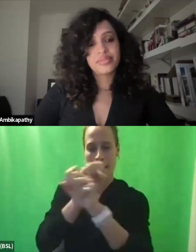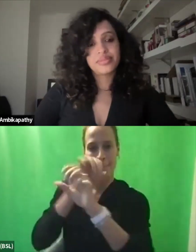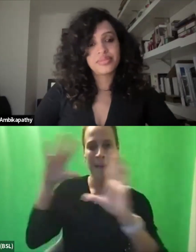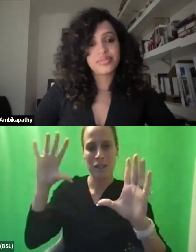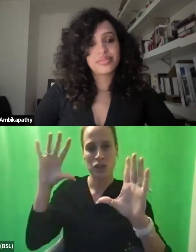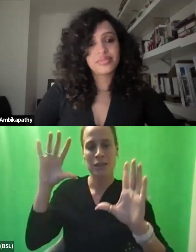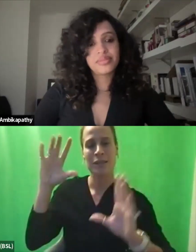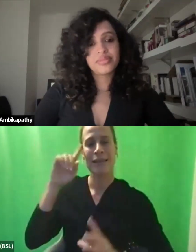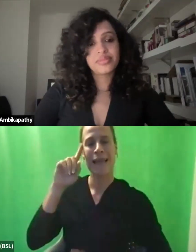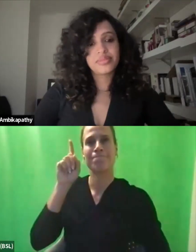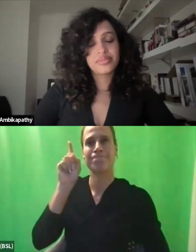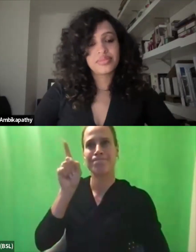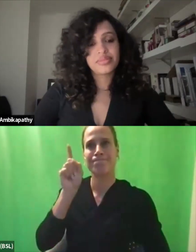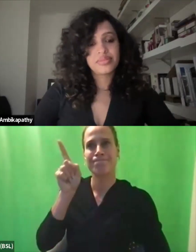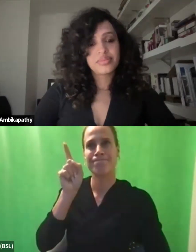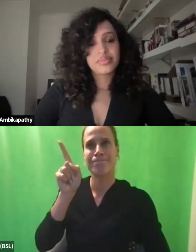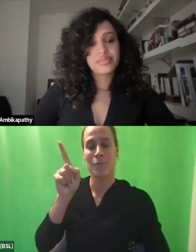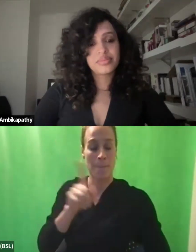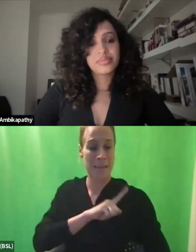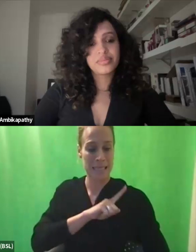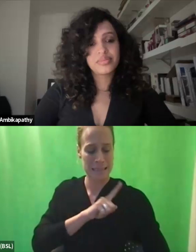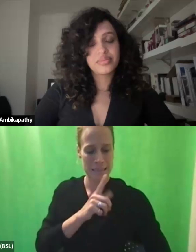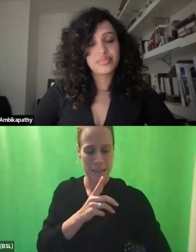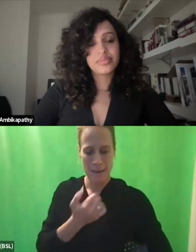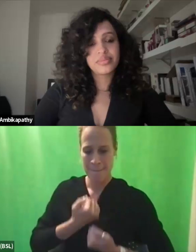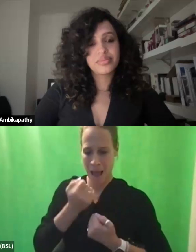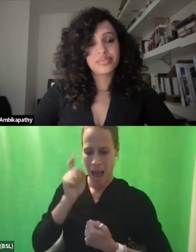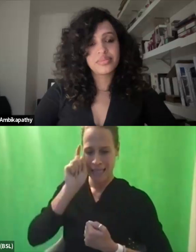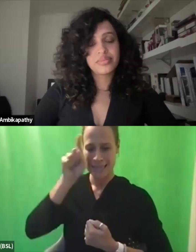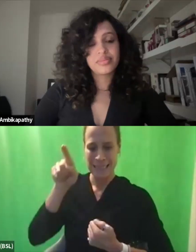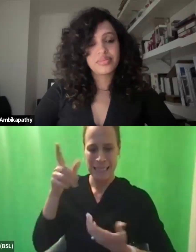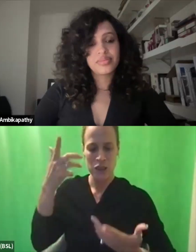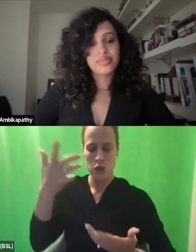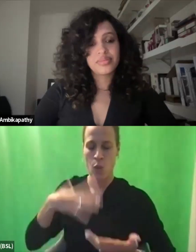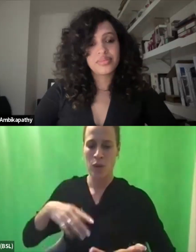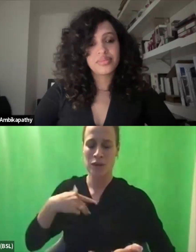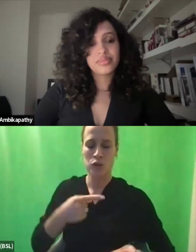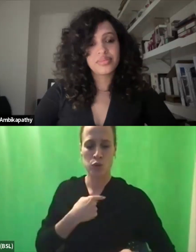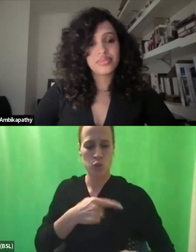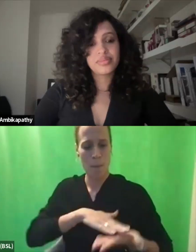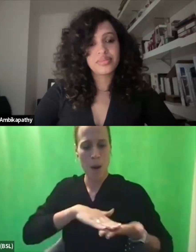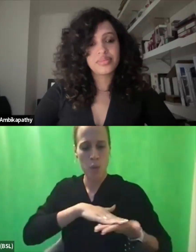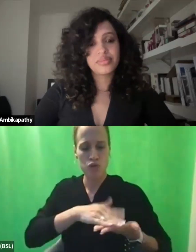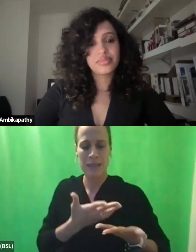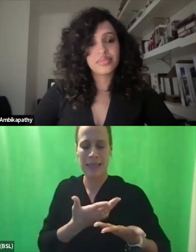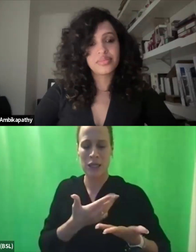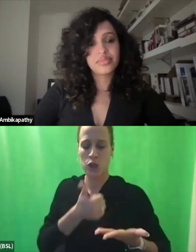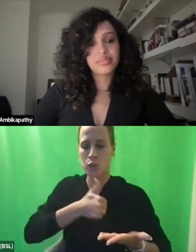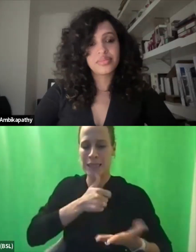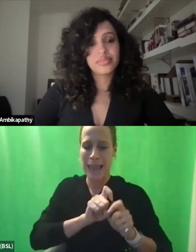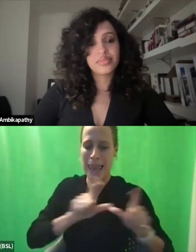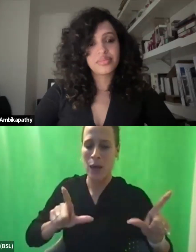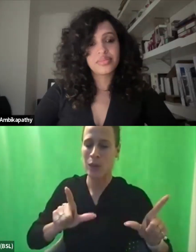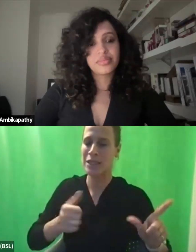would make sense, because I came from the idea that I wanted to write poetry in a language that